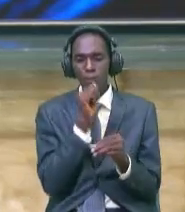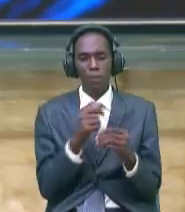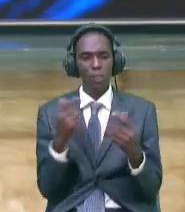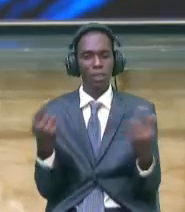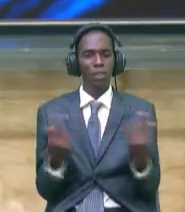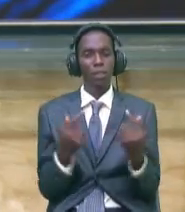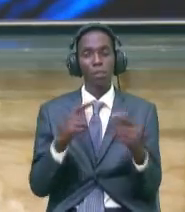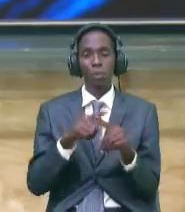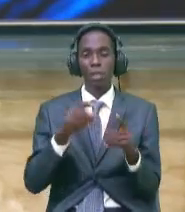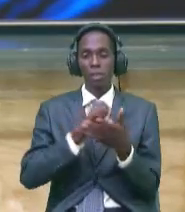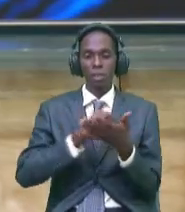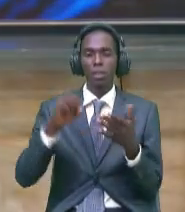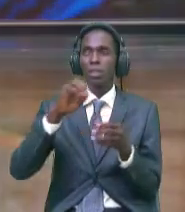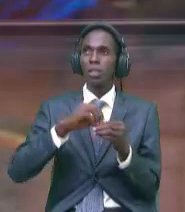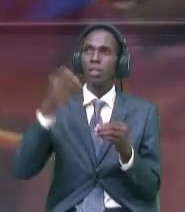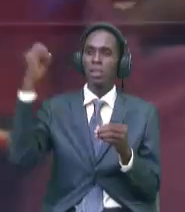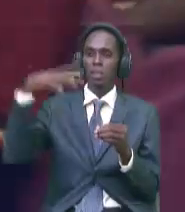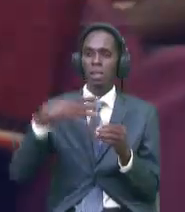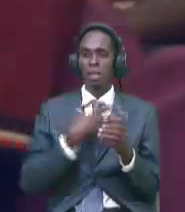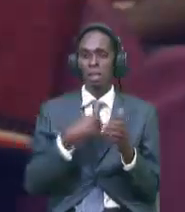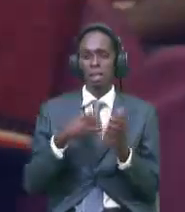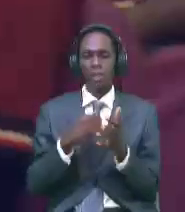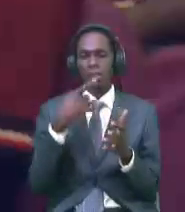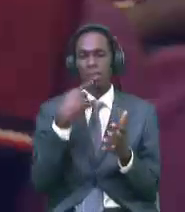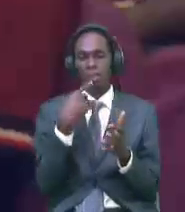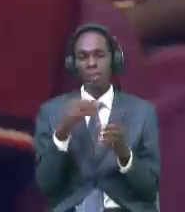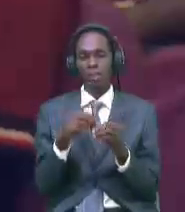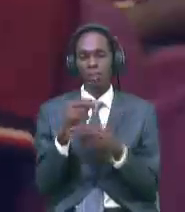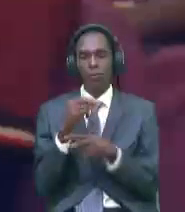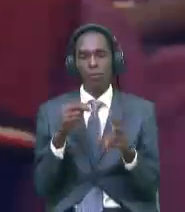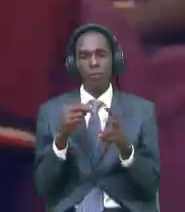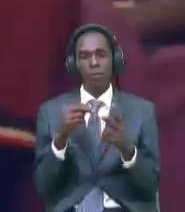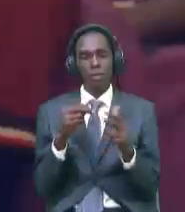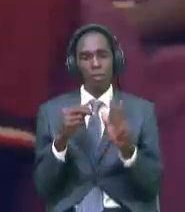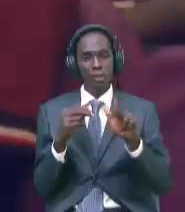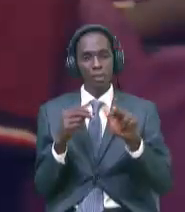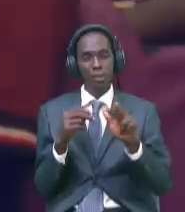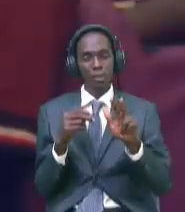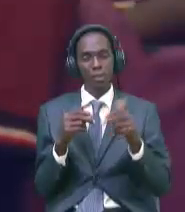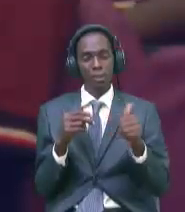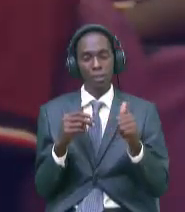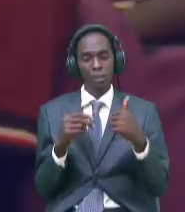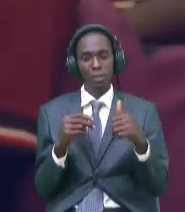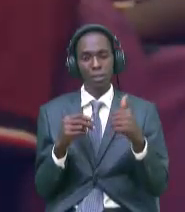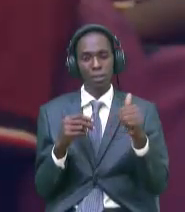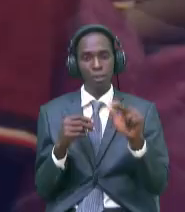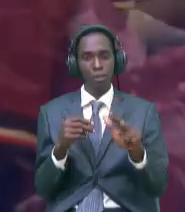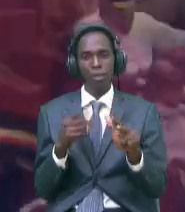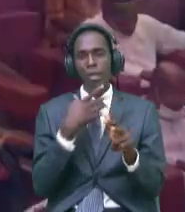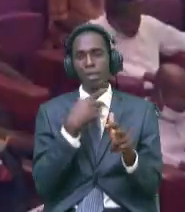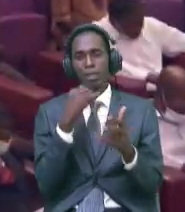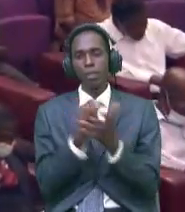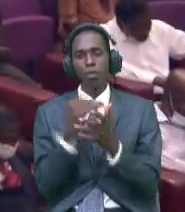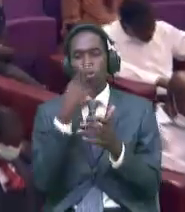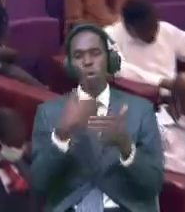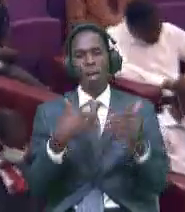light. And then in verse 13, it says, who has delivered us, saints, from the power of